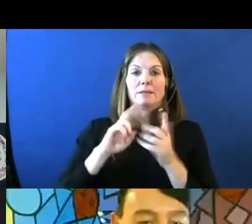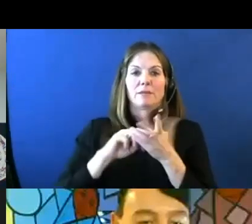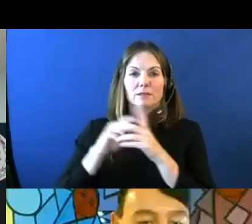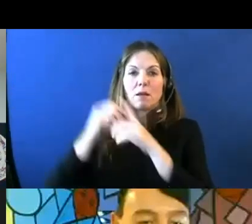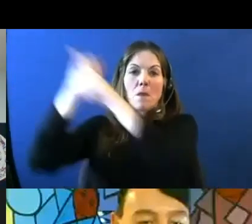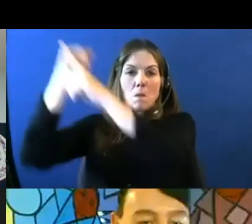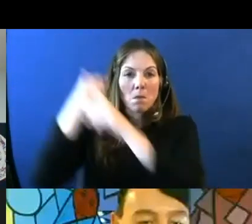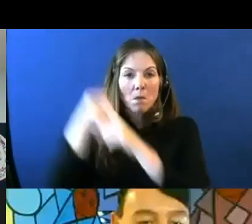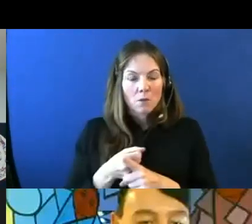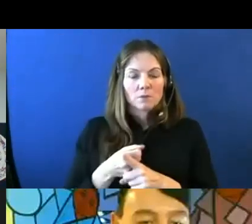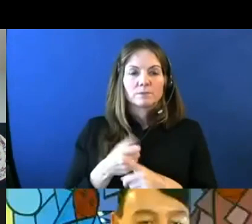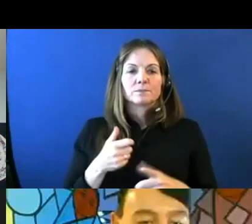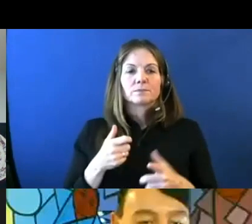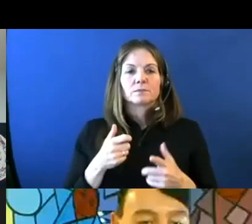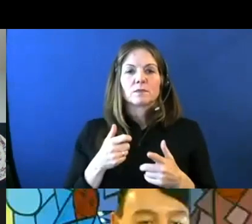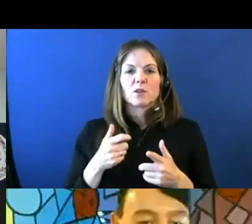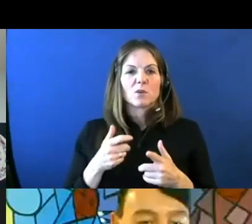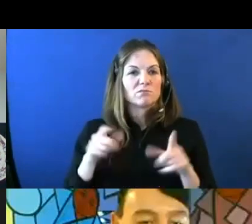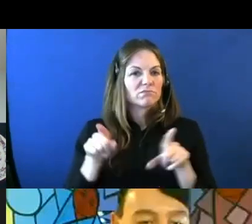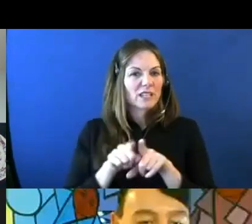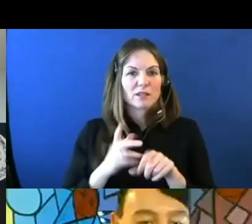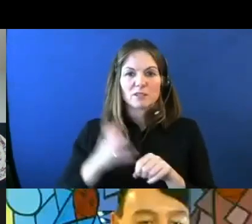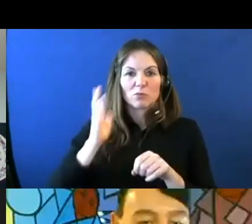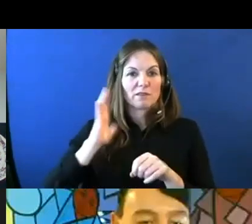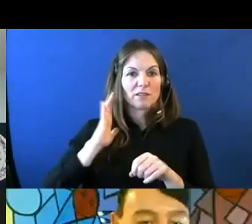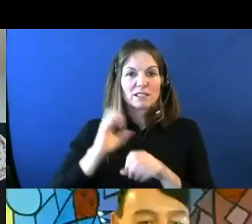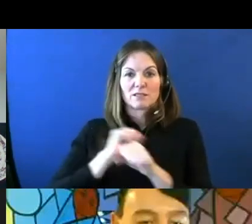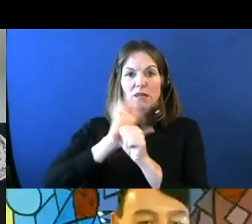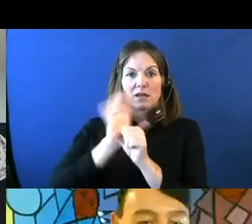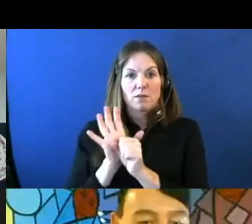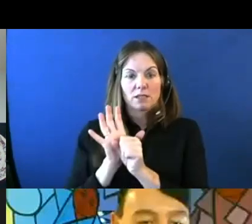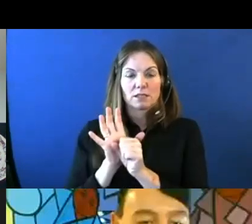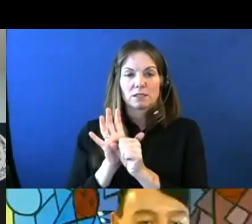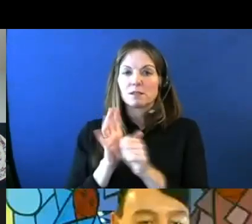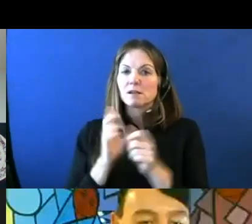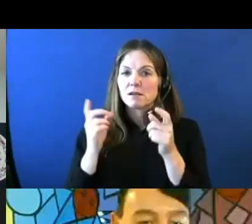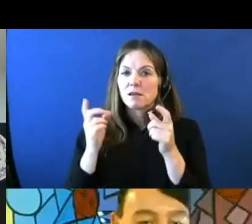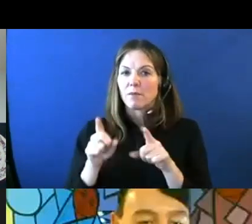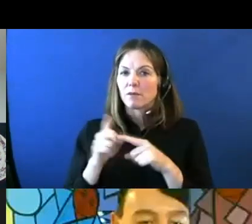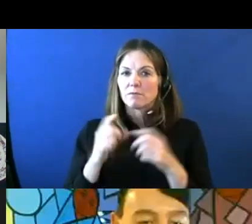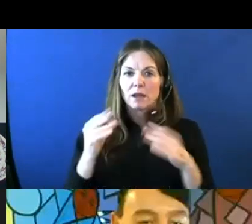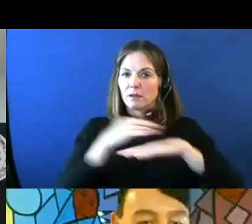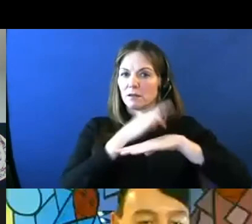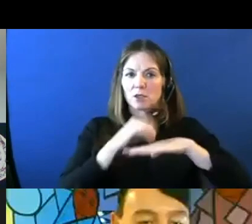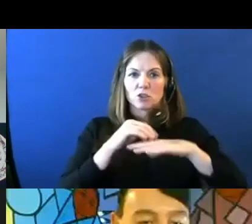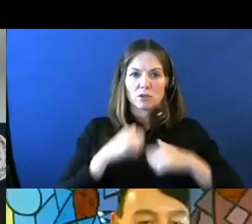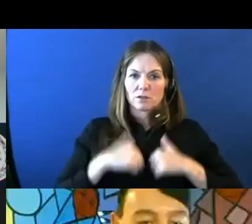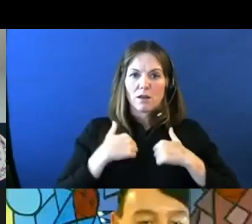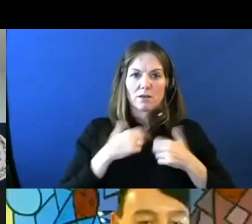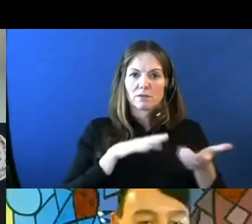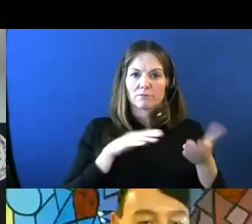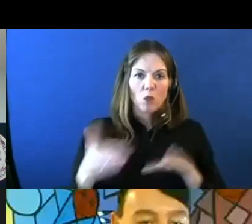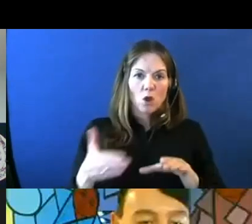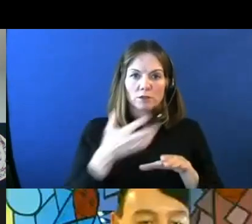know, as in previous pandemics, the Indigenous population, where many of them lives were lost, there wasn't necessarily an